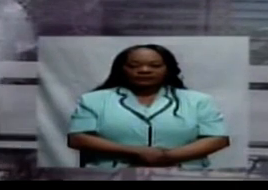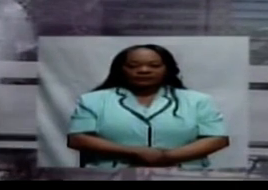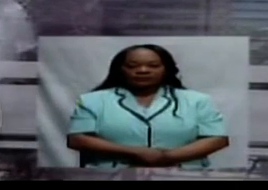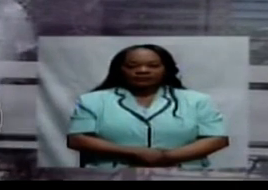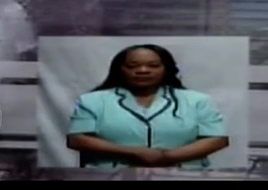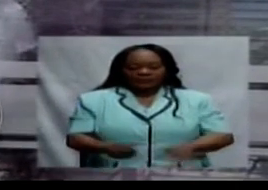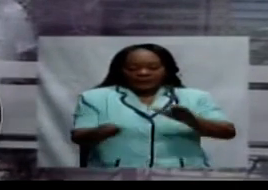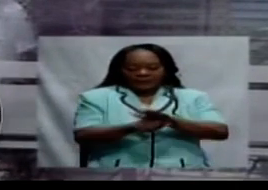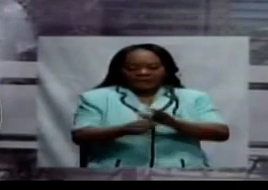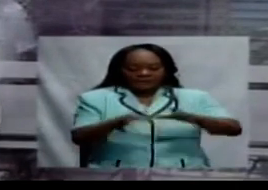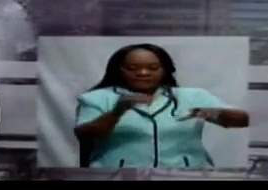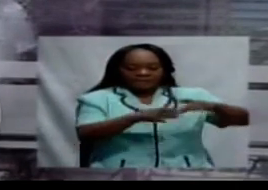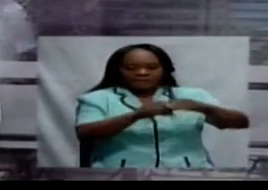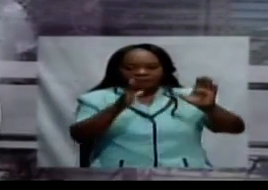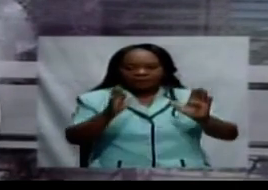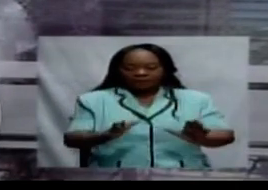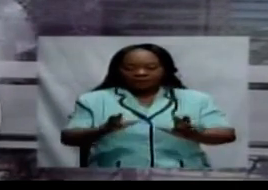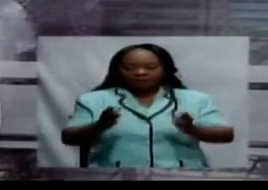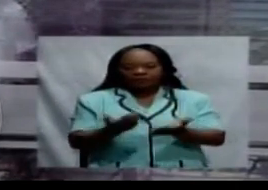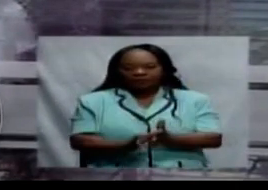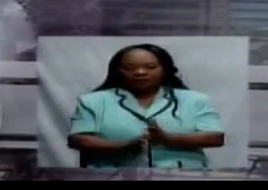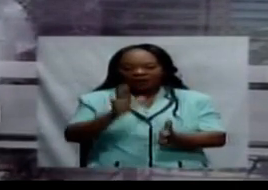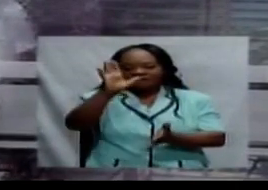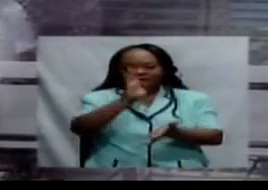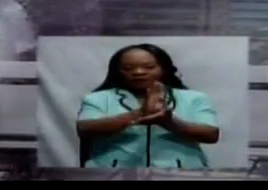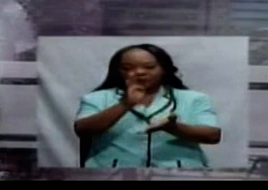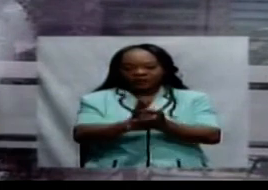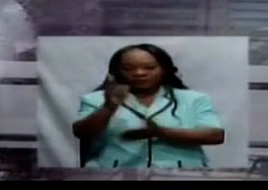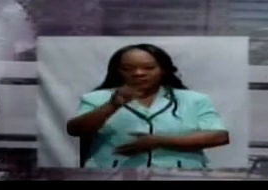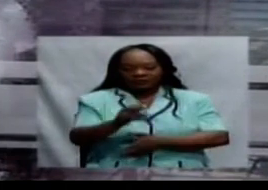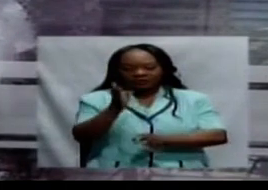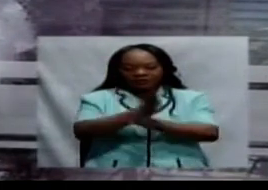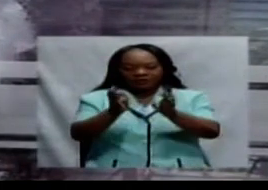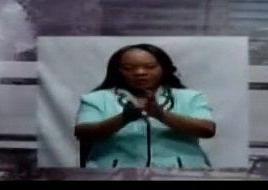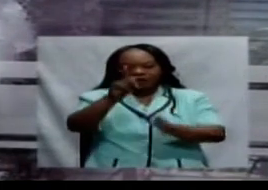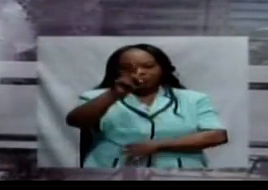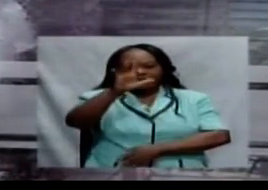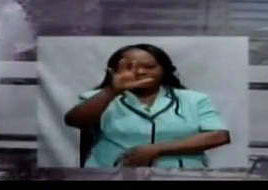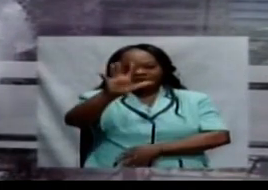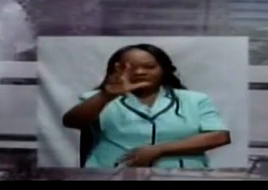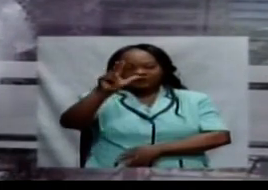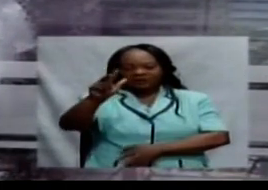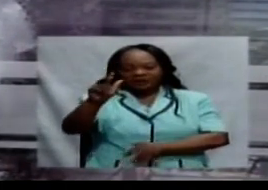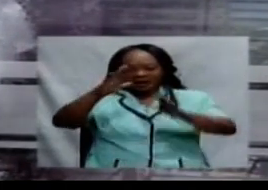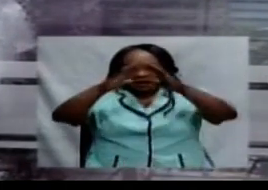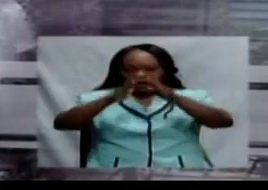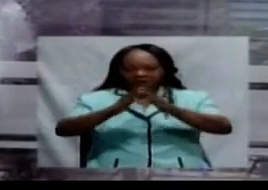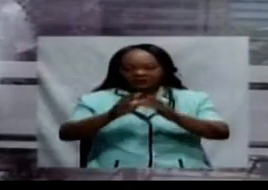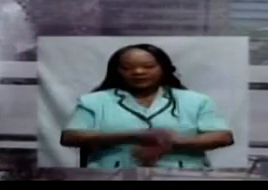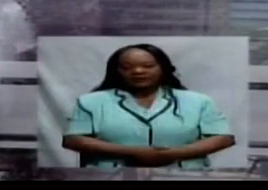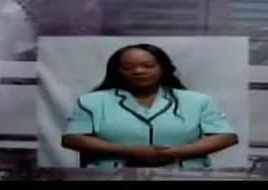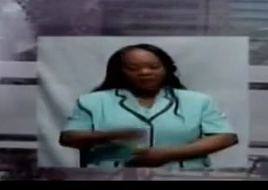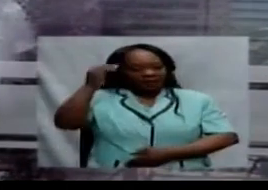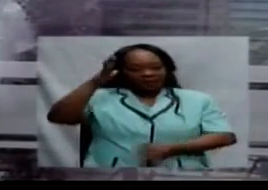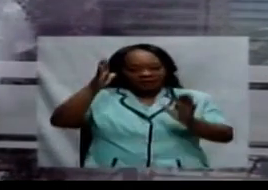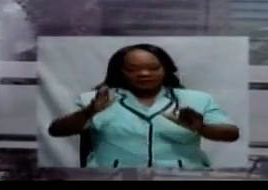A private investor is set to invest $5 million to construct 153 housing units. Minister of Housing